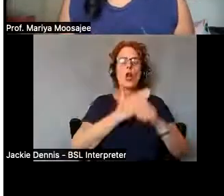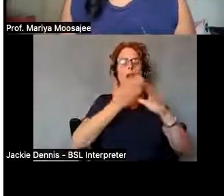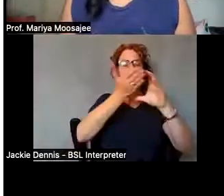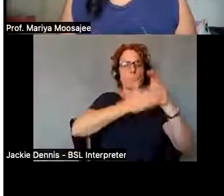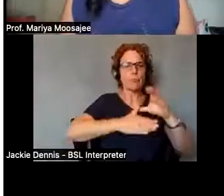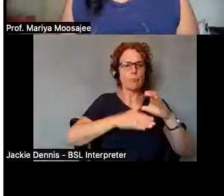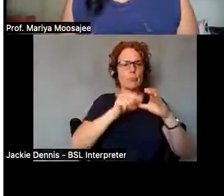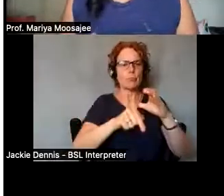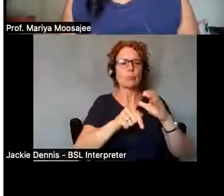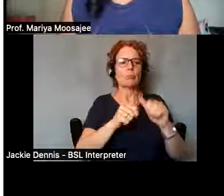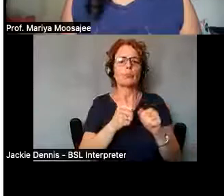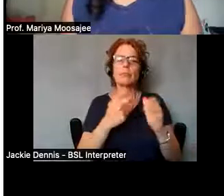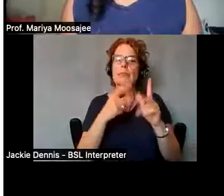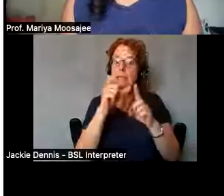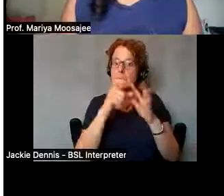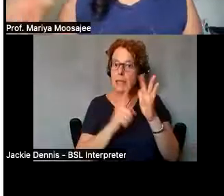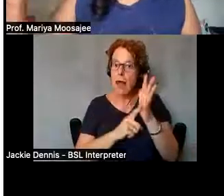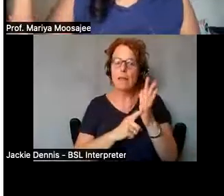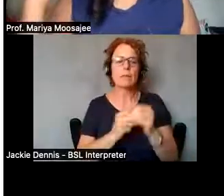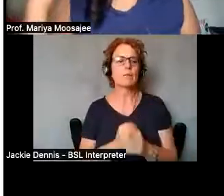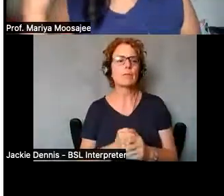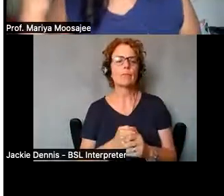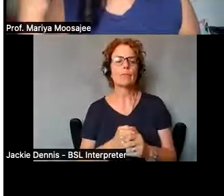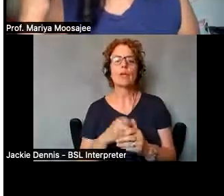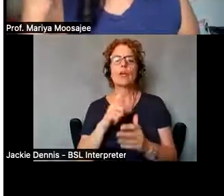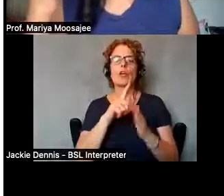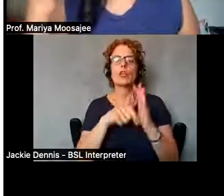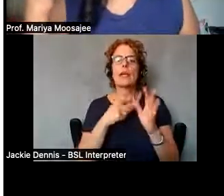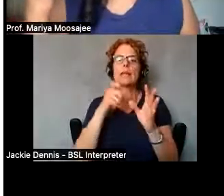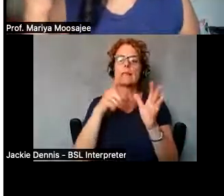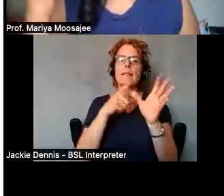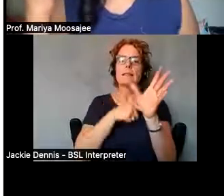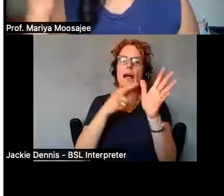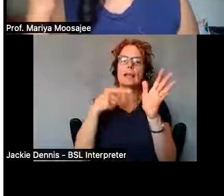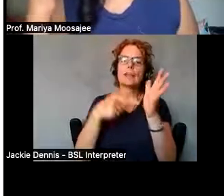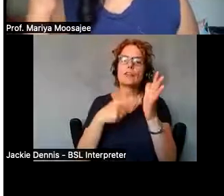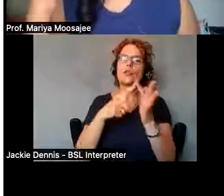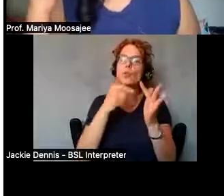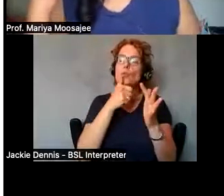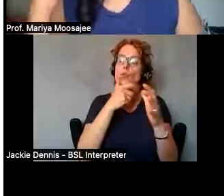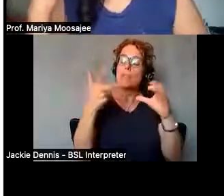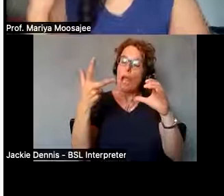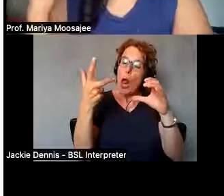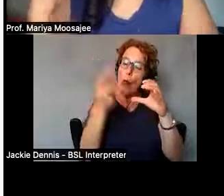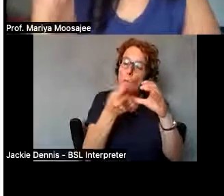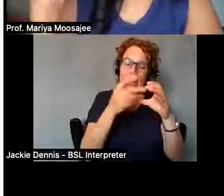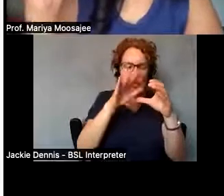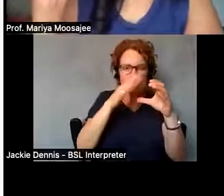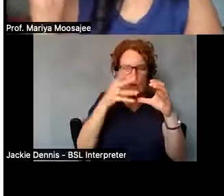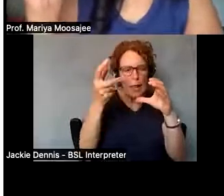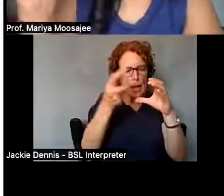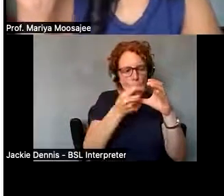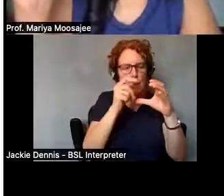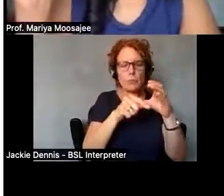progenitor cells. J-Site uses an intravitreal injection into the jelly of the eye, and is currently